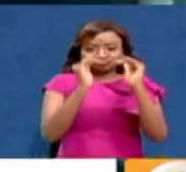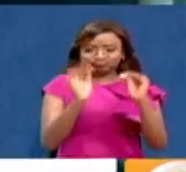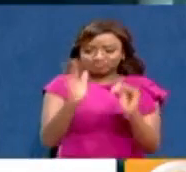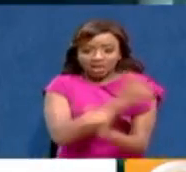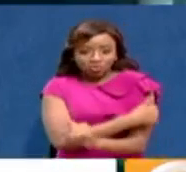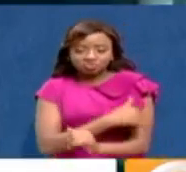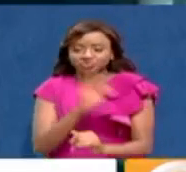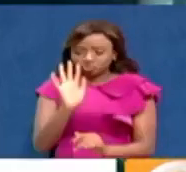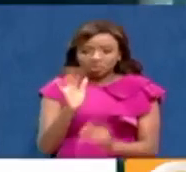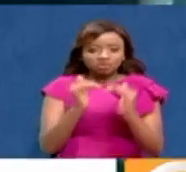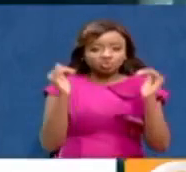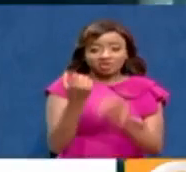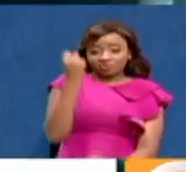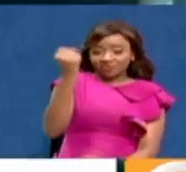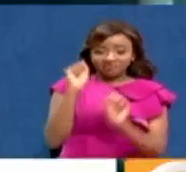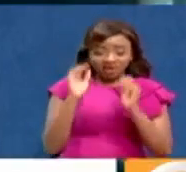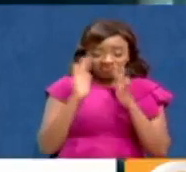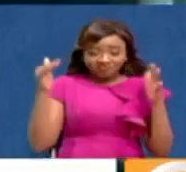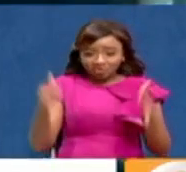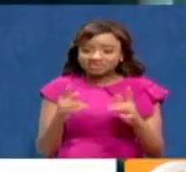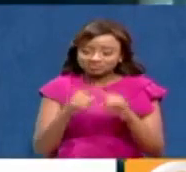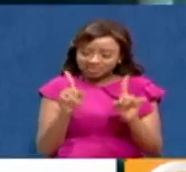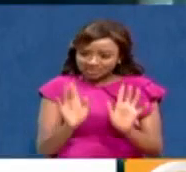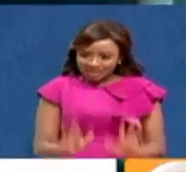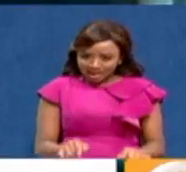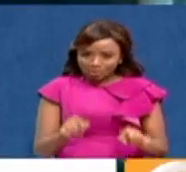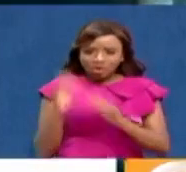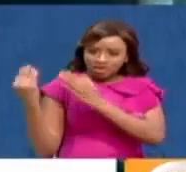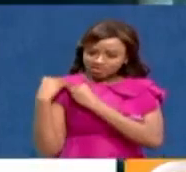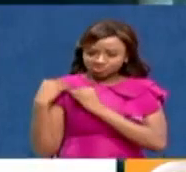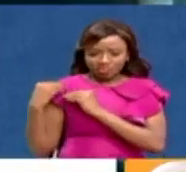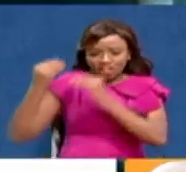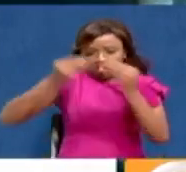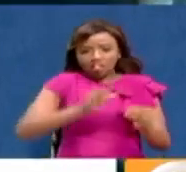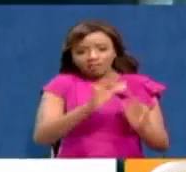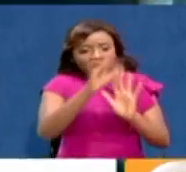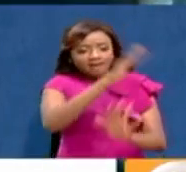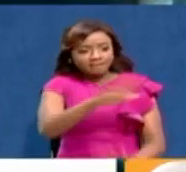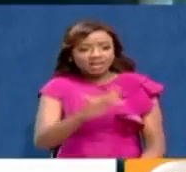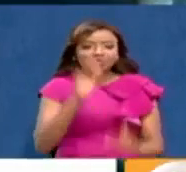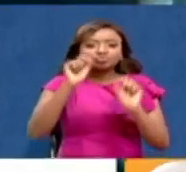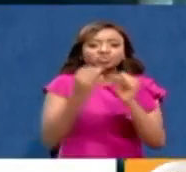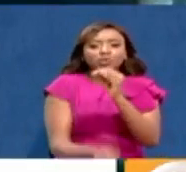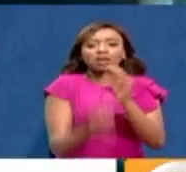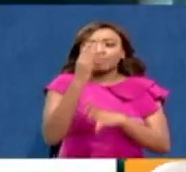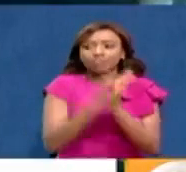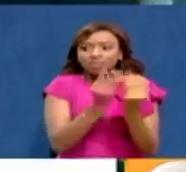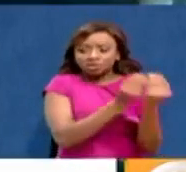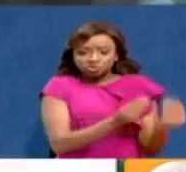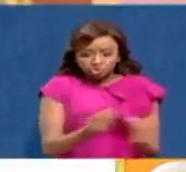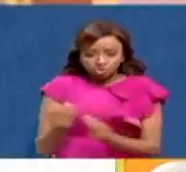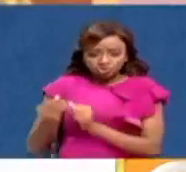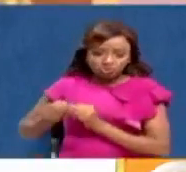purely specialized health hospital. The buck lies solely now with Parliament to legislate on long-term solutions for the